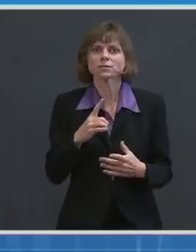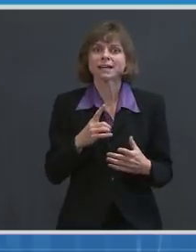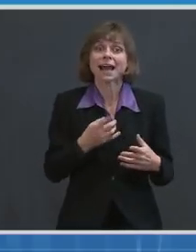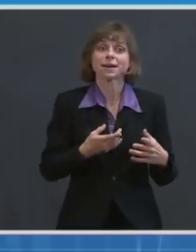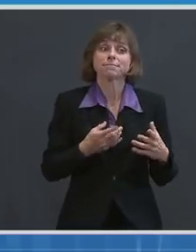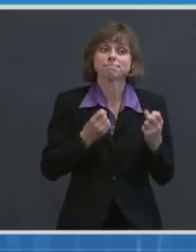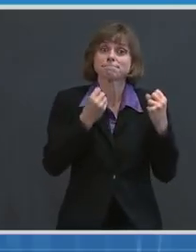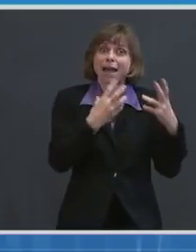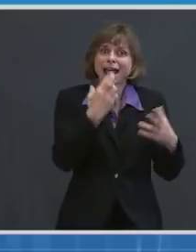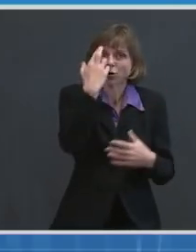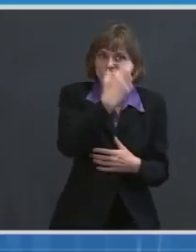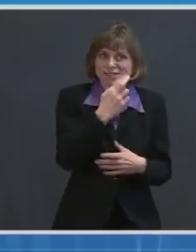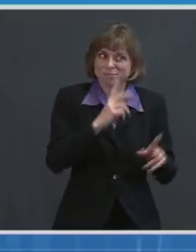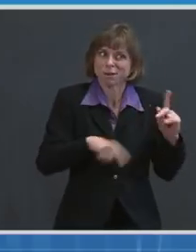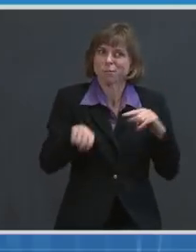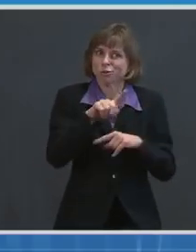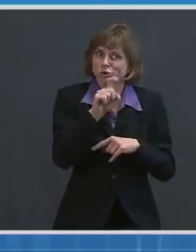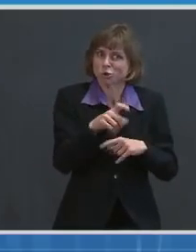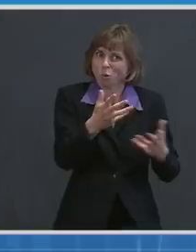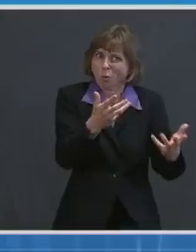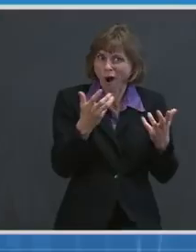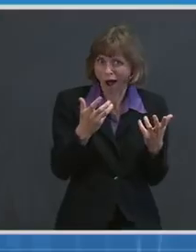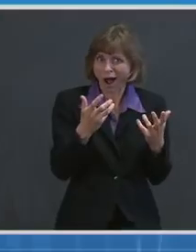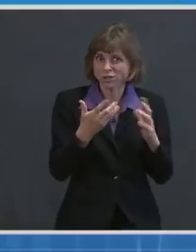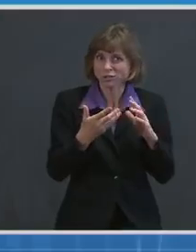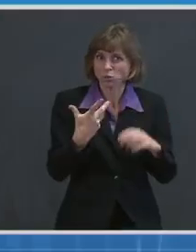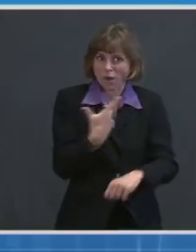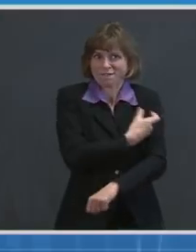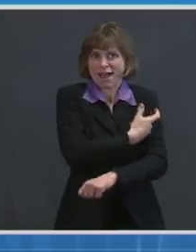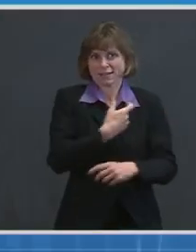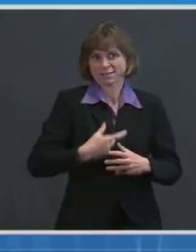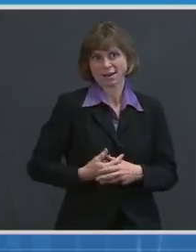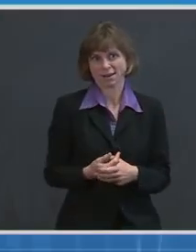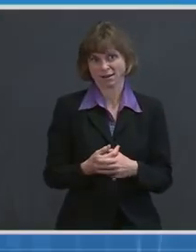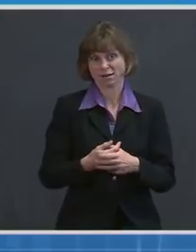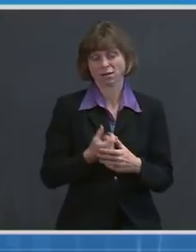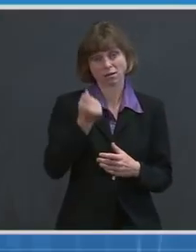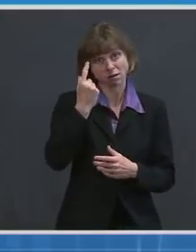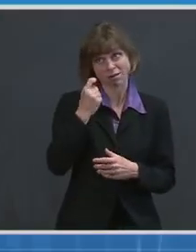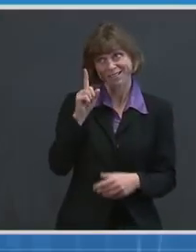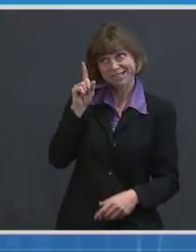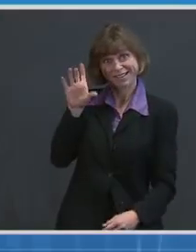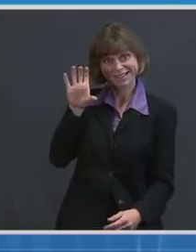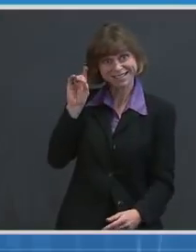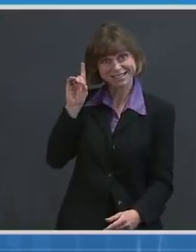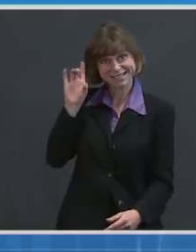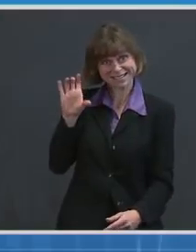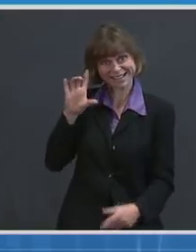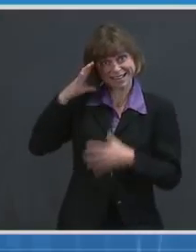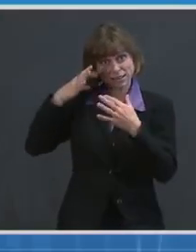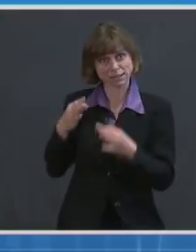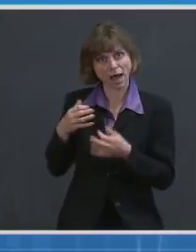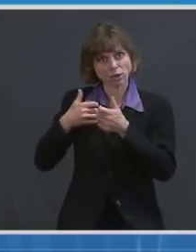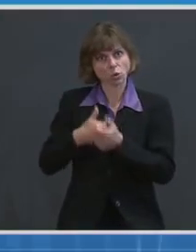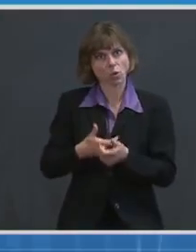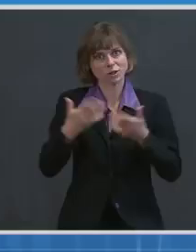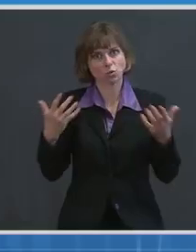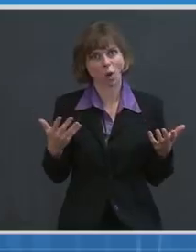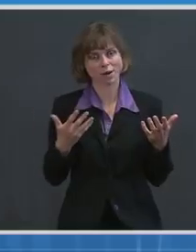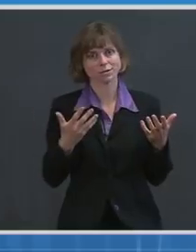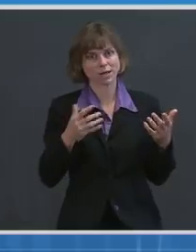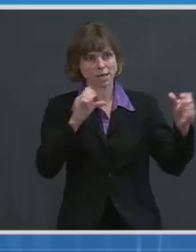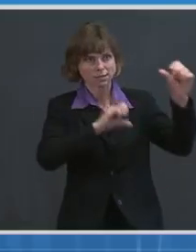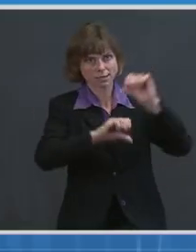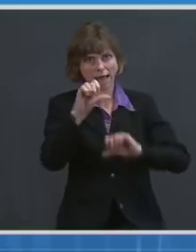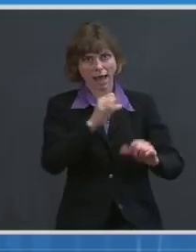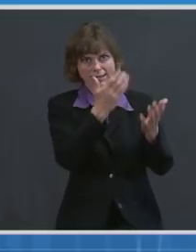that, I think it's important to note that the CDC makes its decisions based upon what the science and the data tells them are the